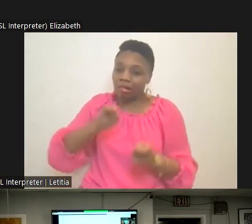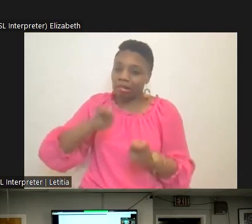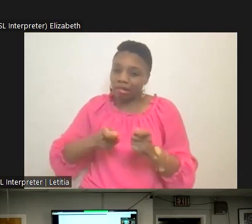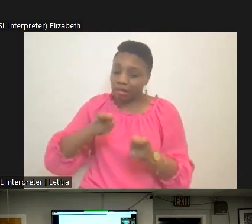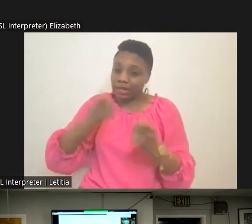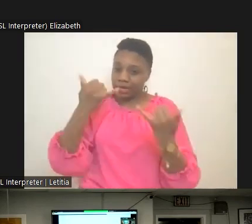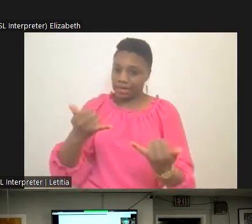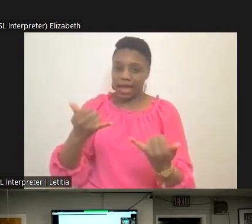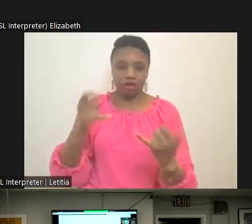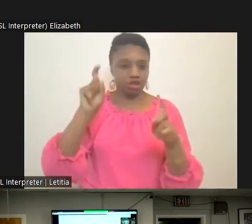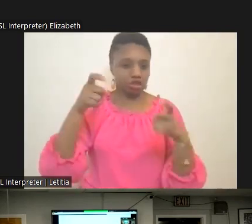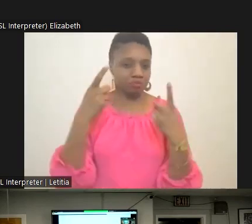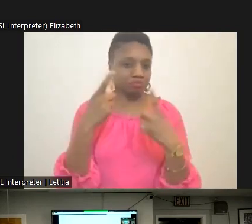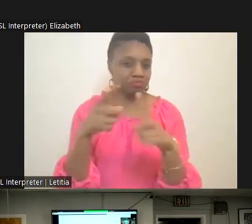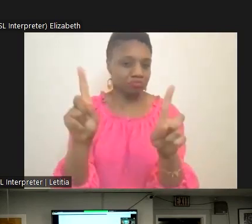hearing.